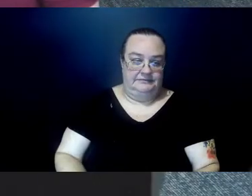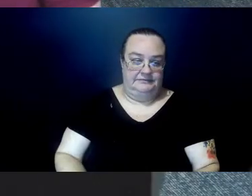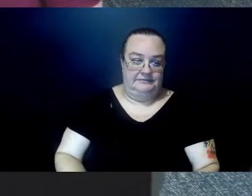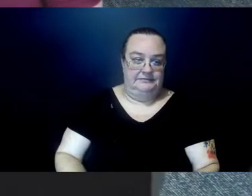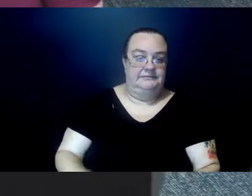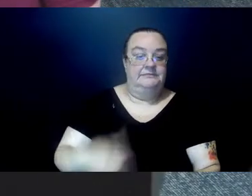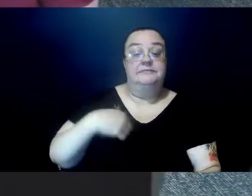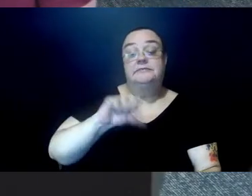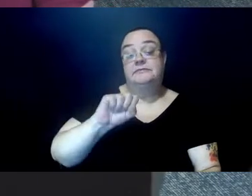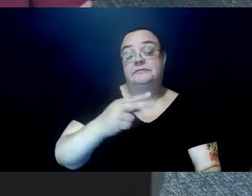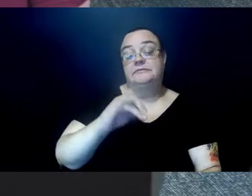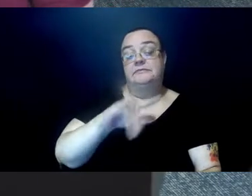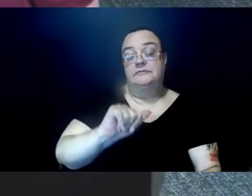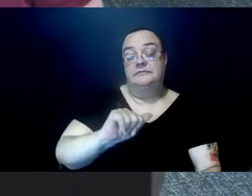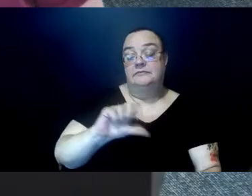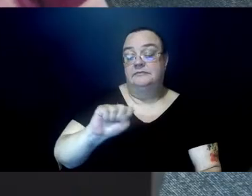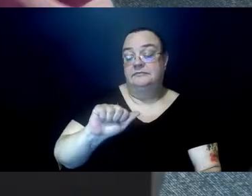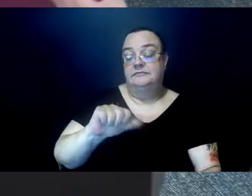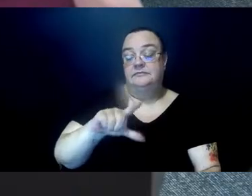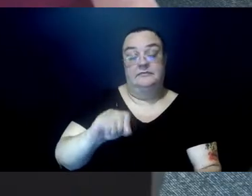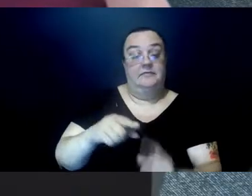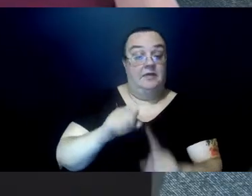Sheila Sello, Ward 2.